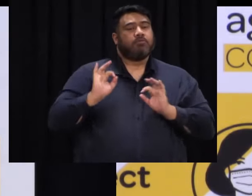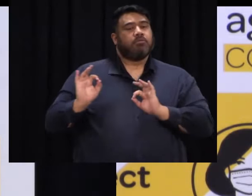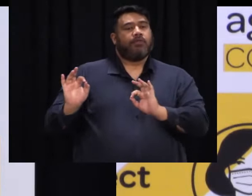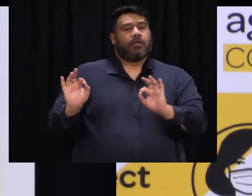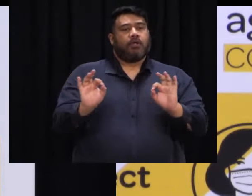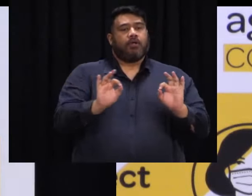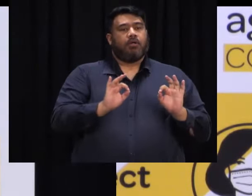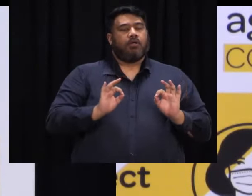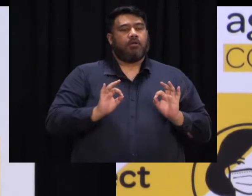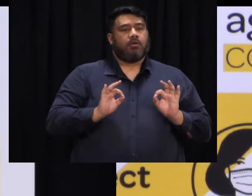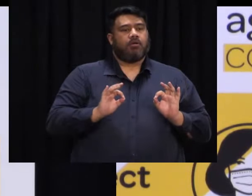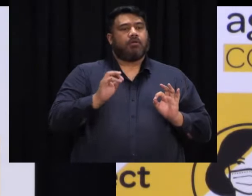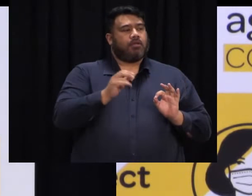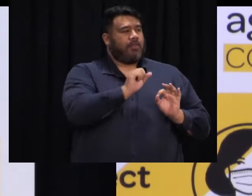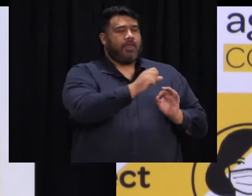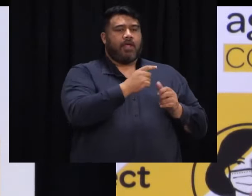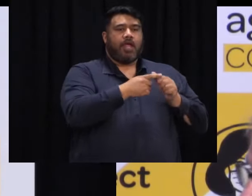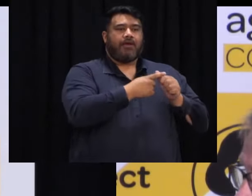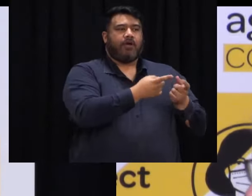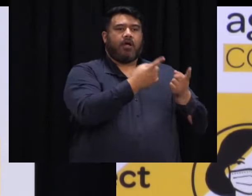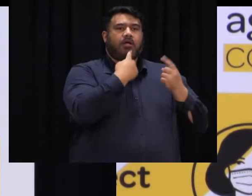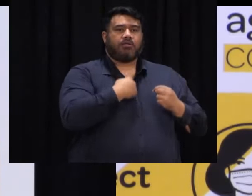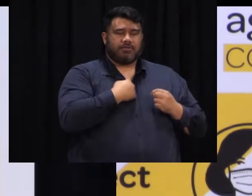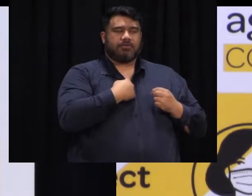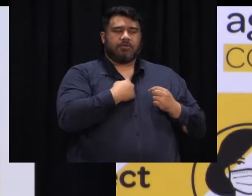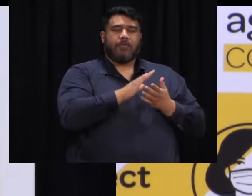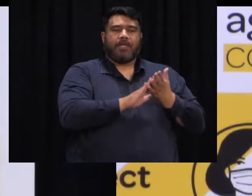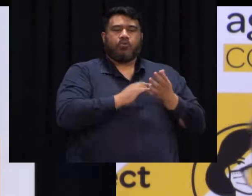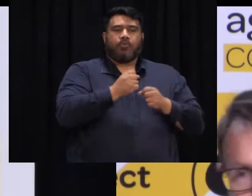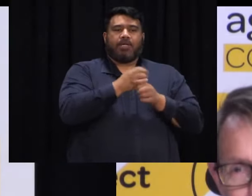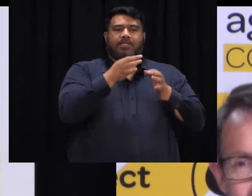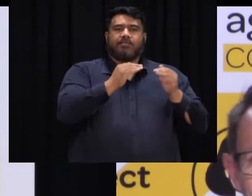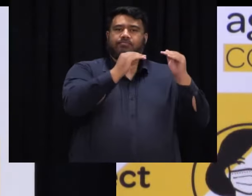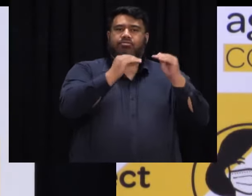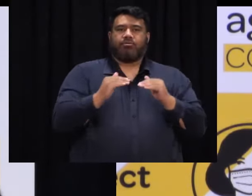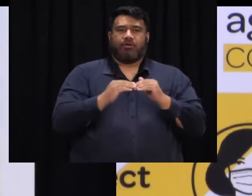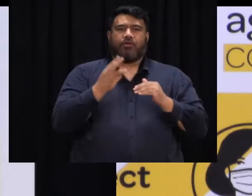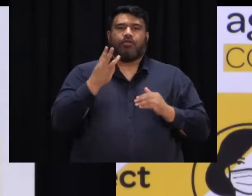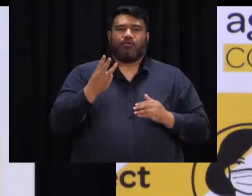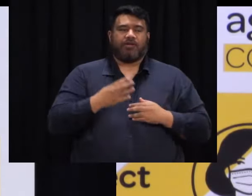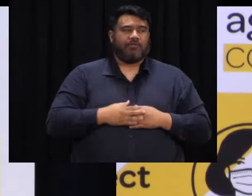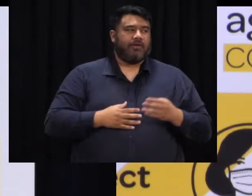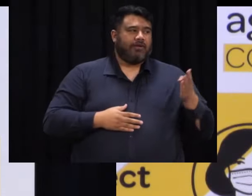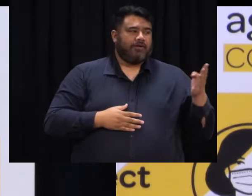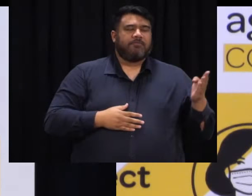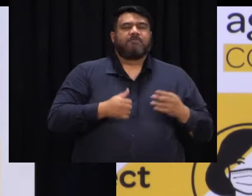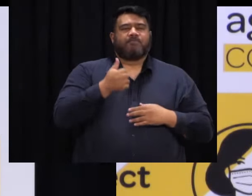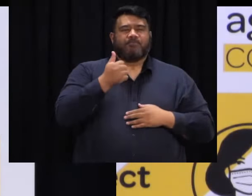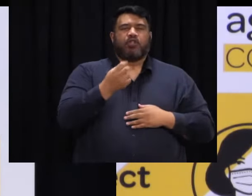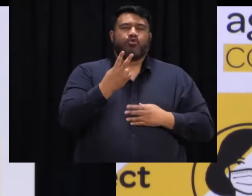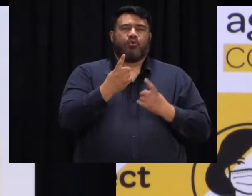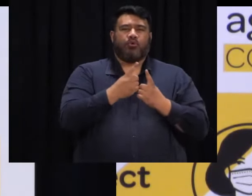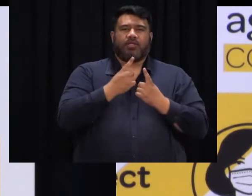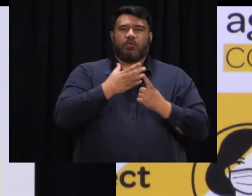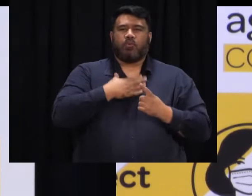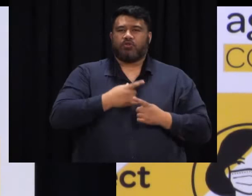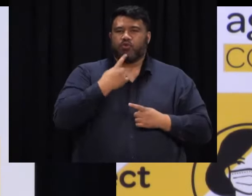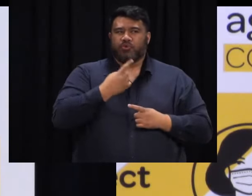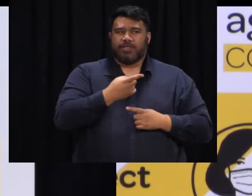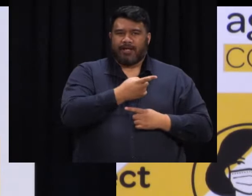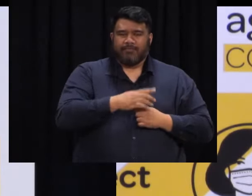continue stamping out. Dr. Bloomfield, you might like to give your comments there, though. It's ultimately your advice. Two comments I would make. First of all, as the